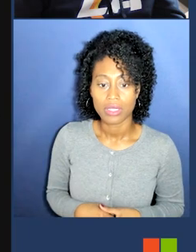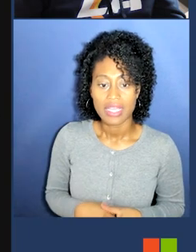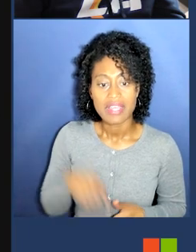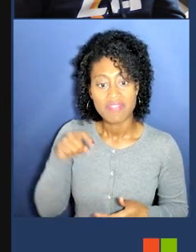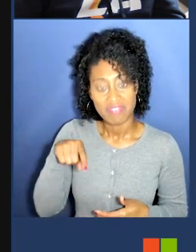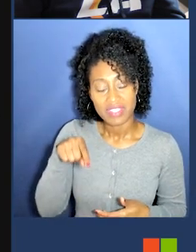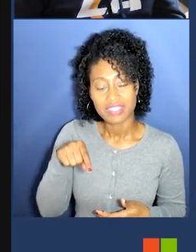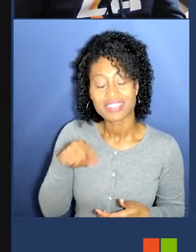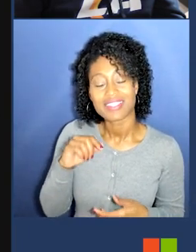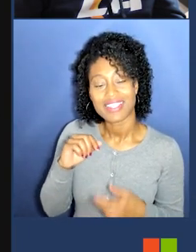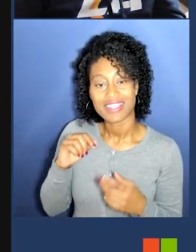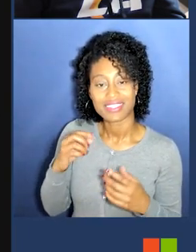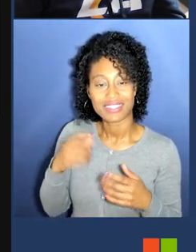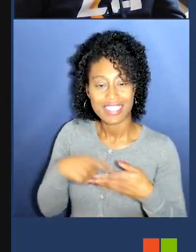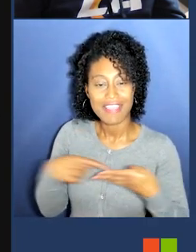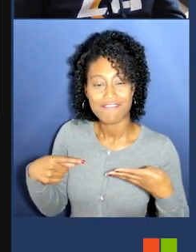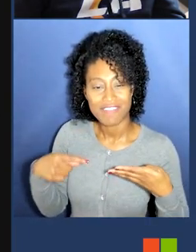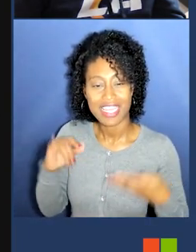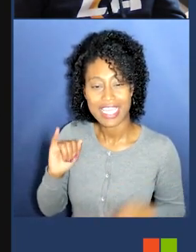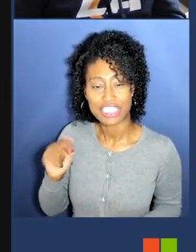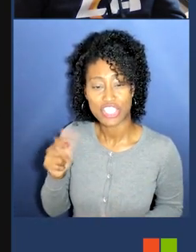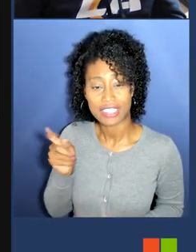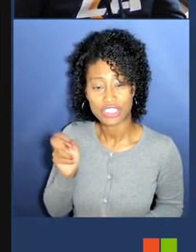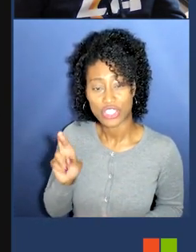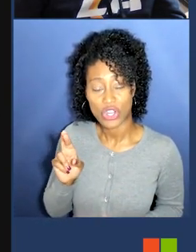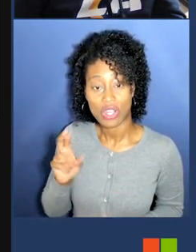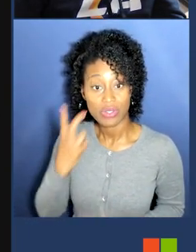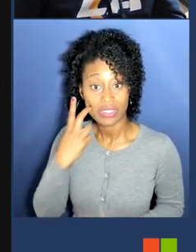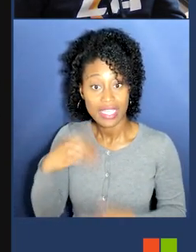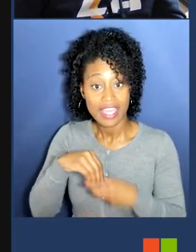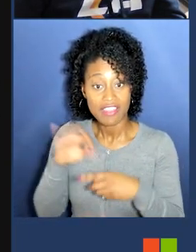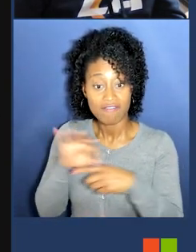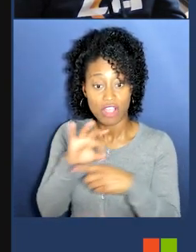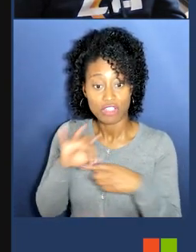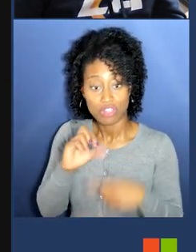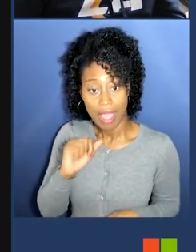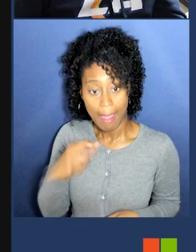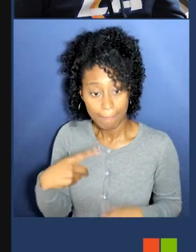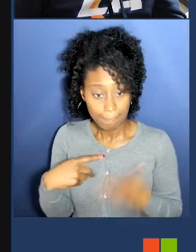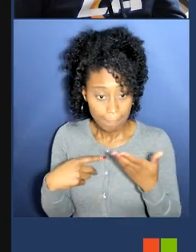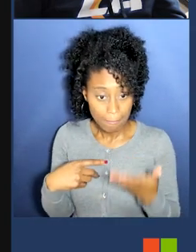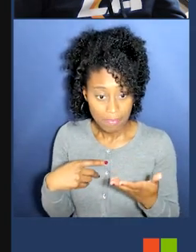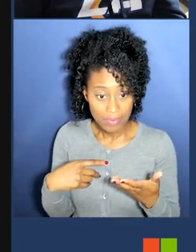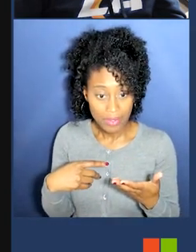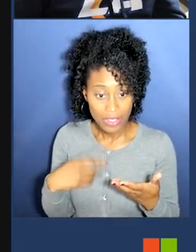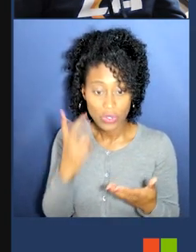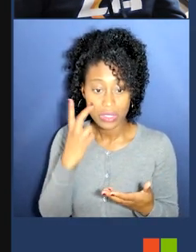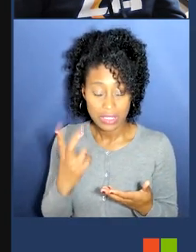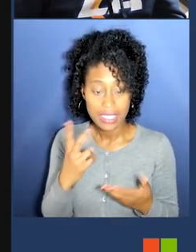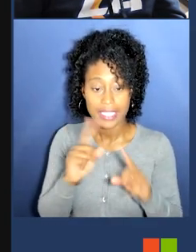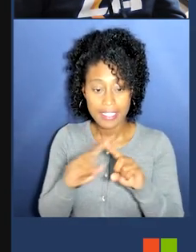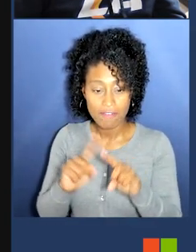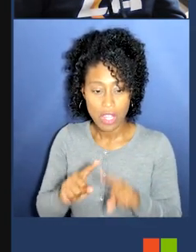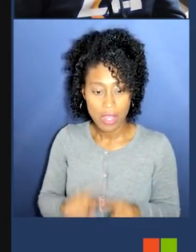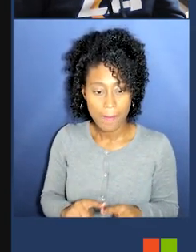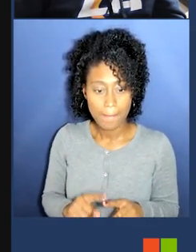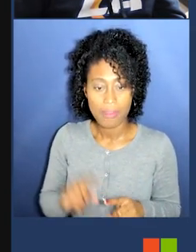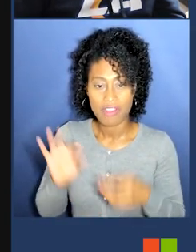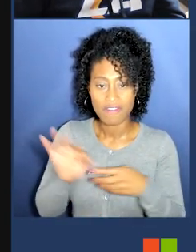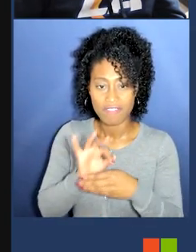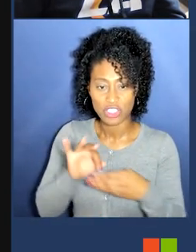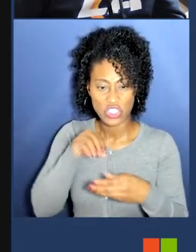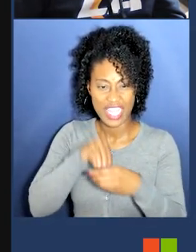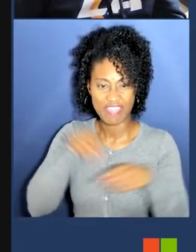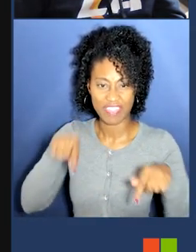event ingestion function. So this is the function app, actually. And then you can see different functions